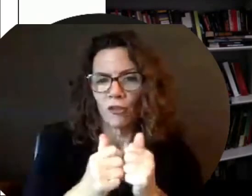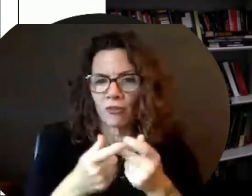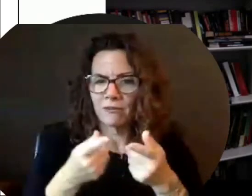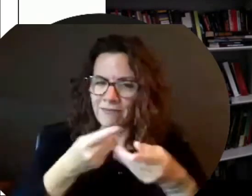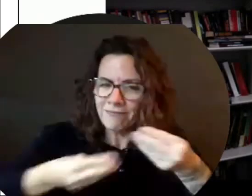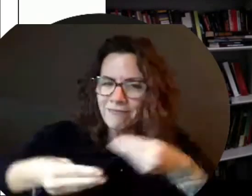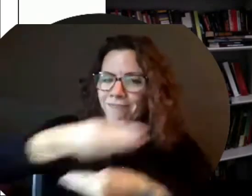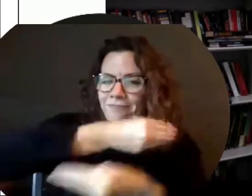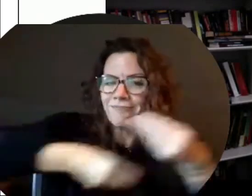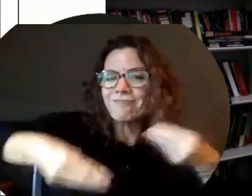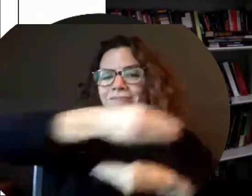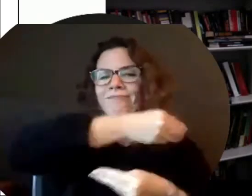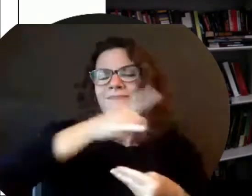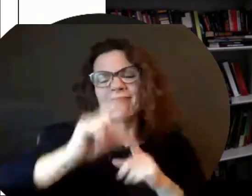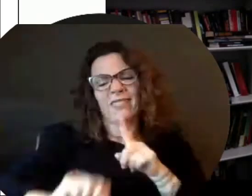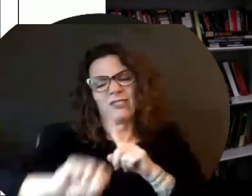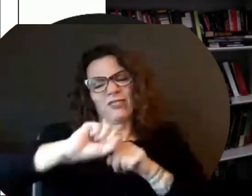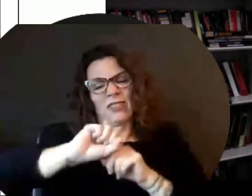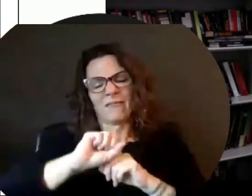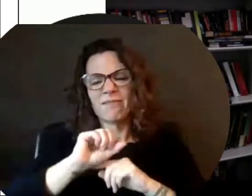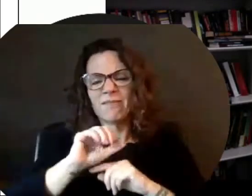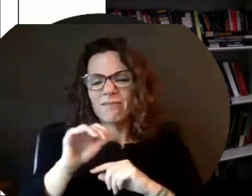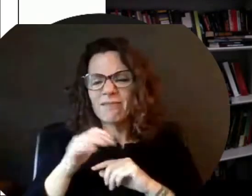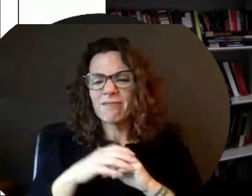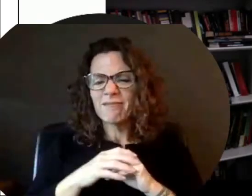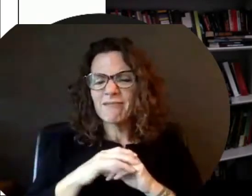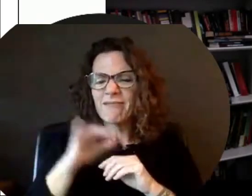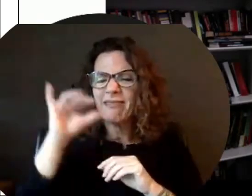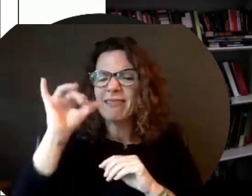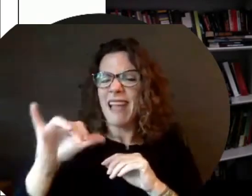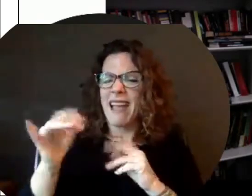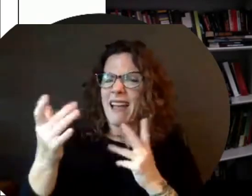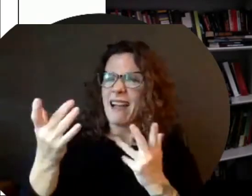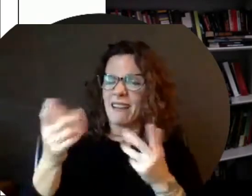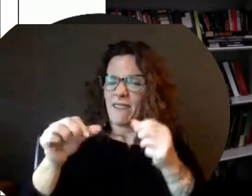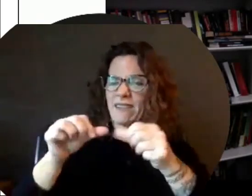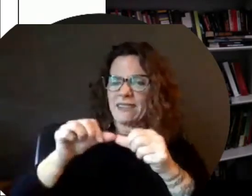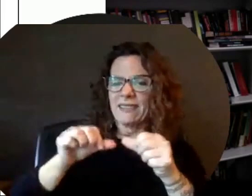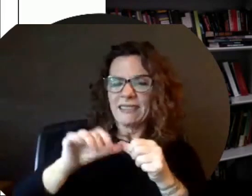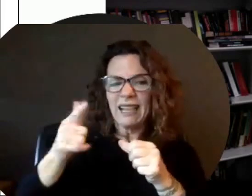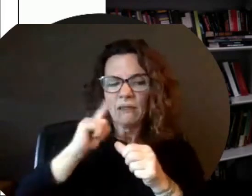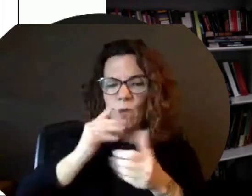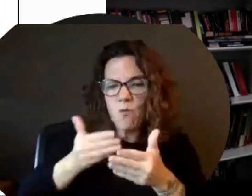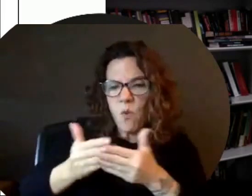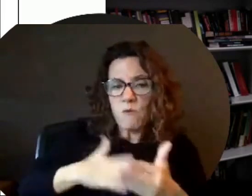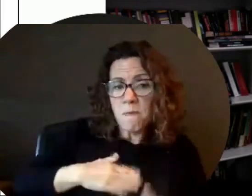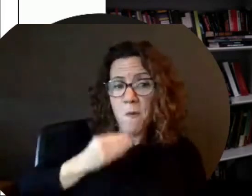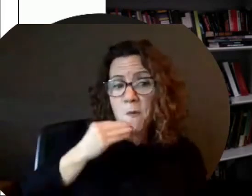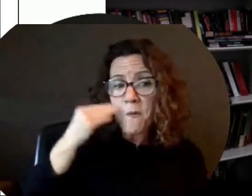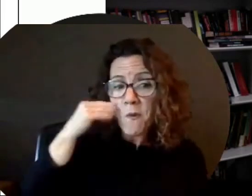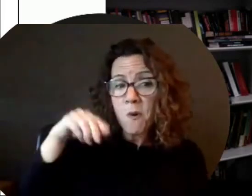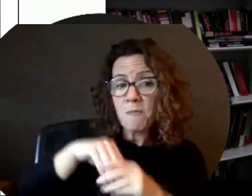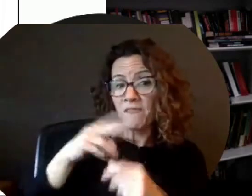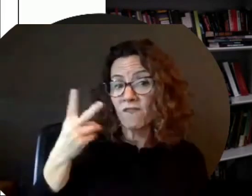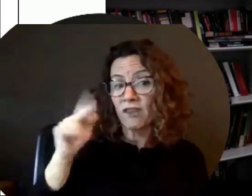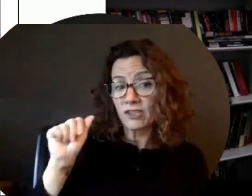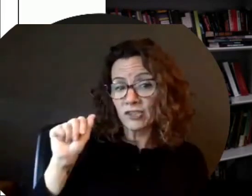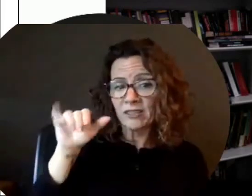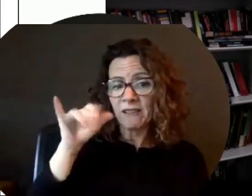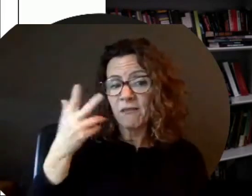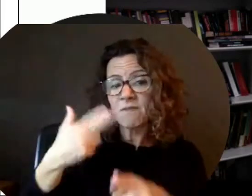state facility that's closest to my hometown in Tappahannock, Virginia, was the Haynesville Correctional Center. And in that case,